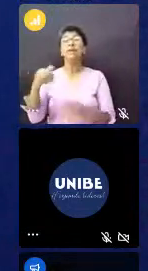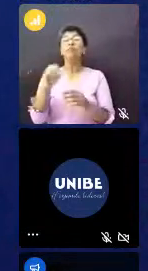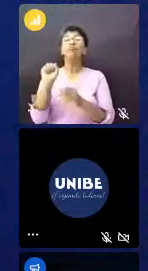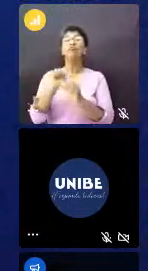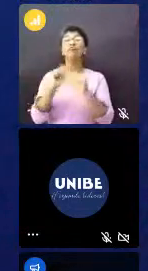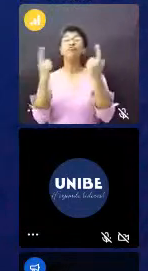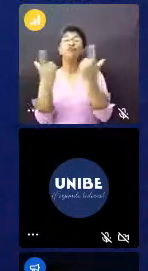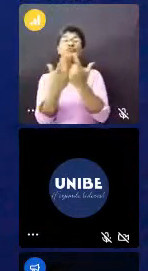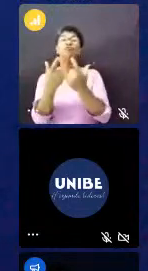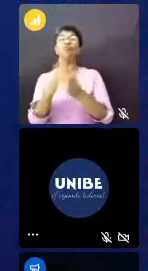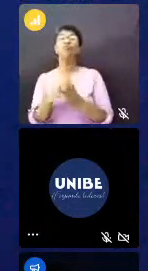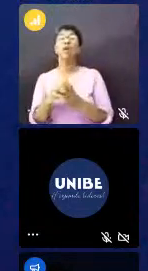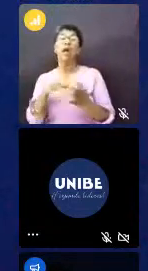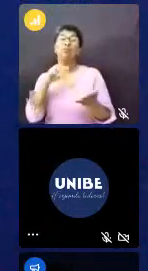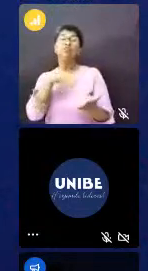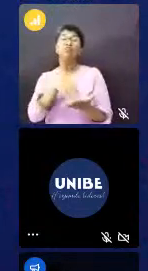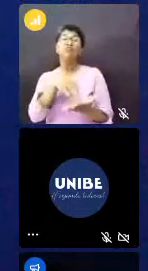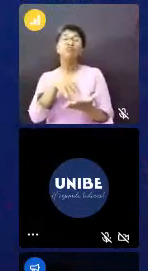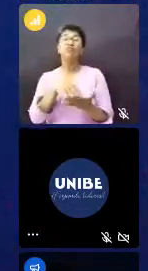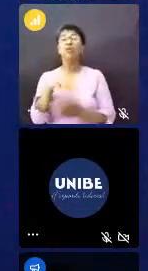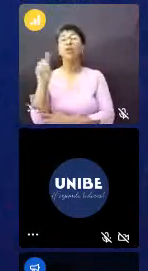and